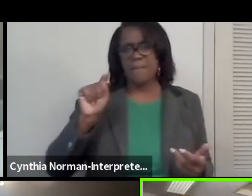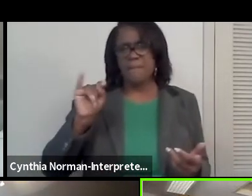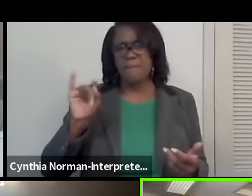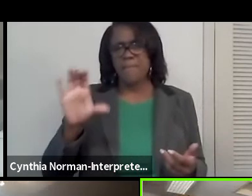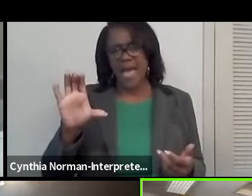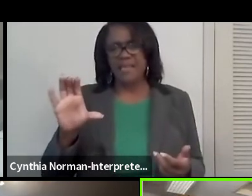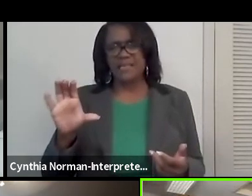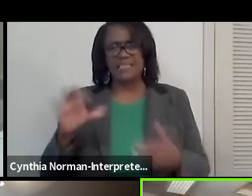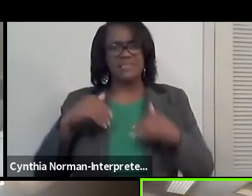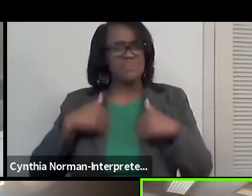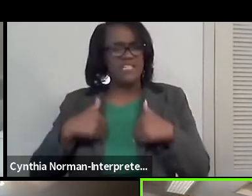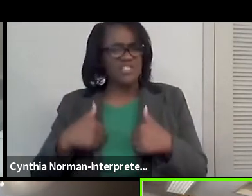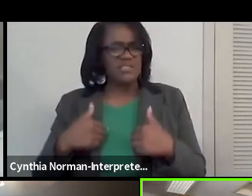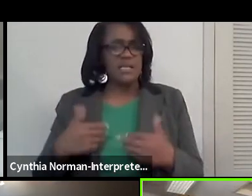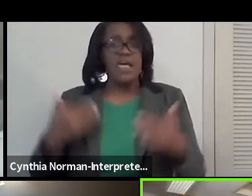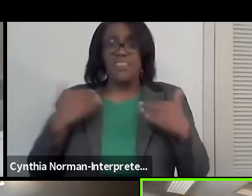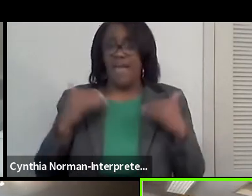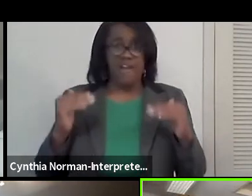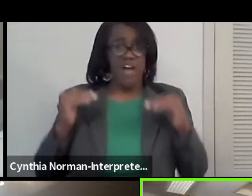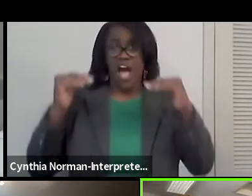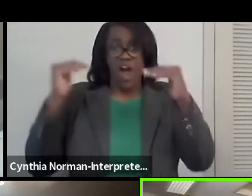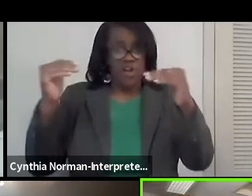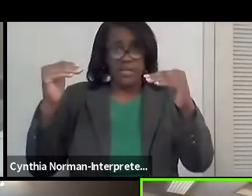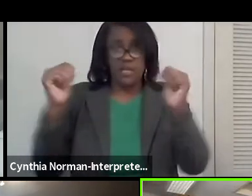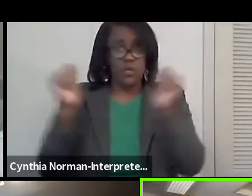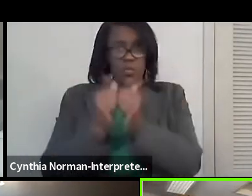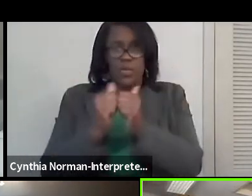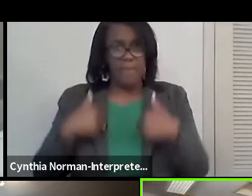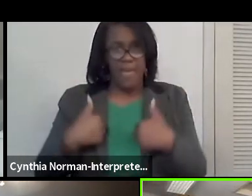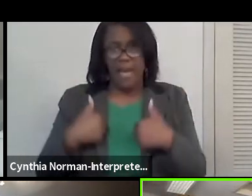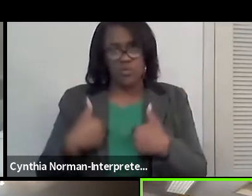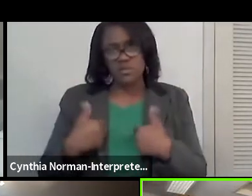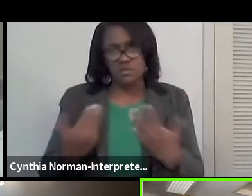in terms of your mammals. And,